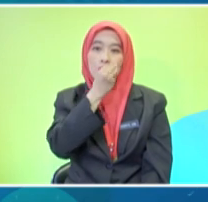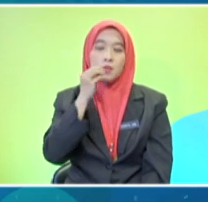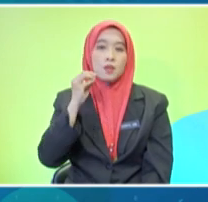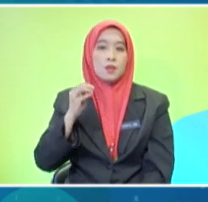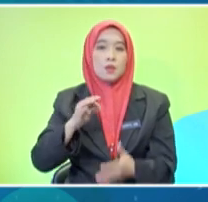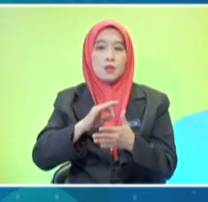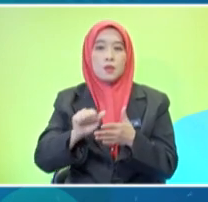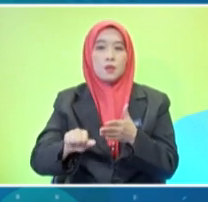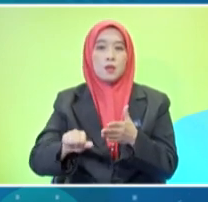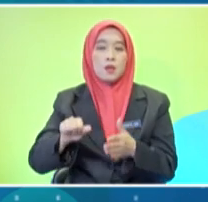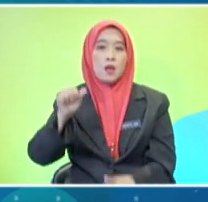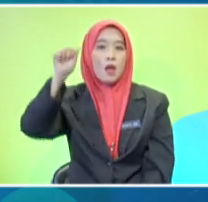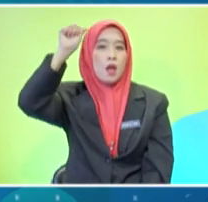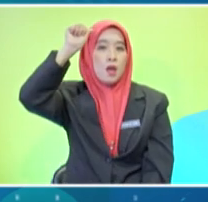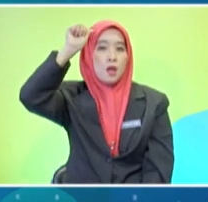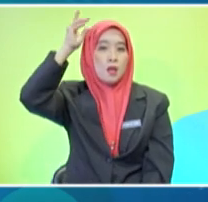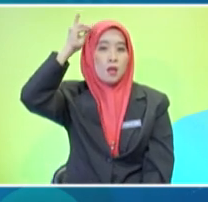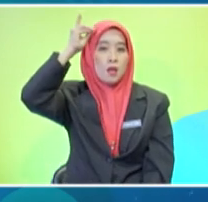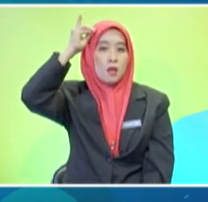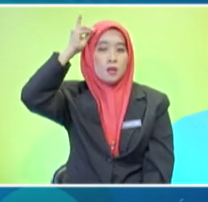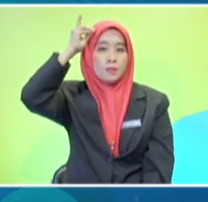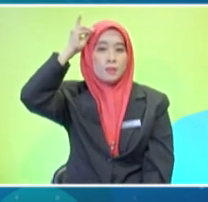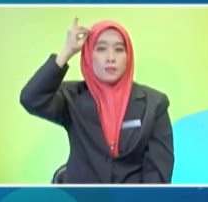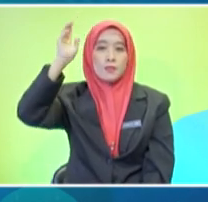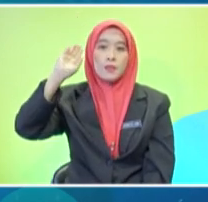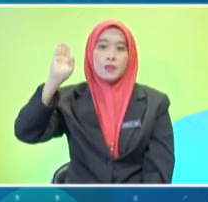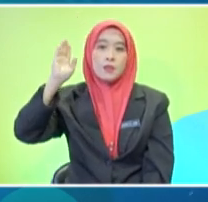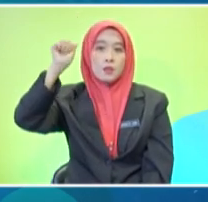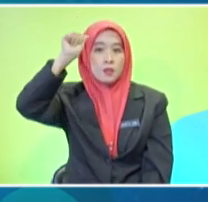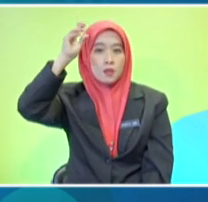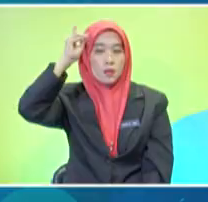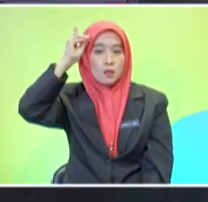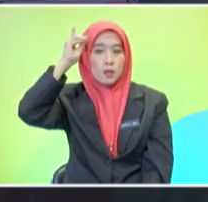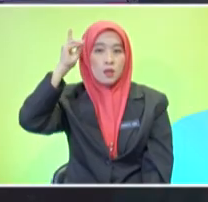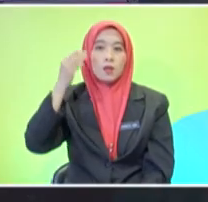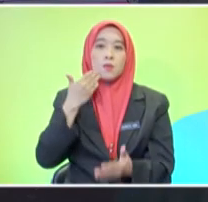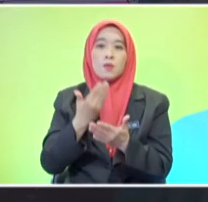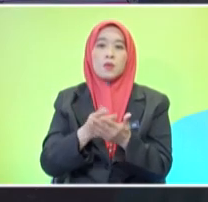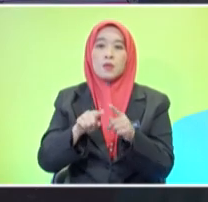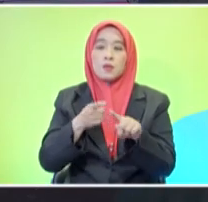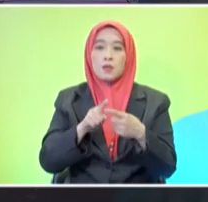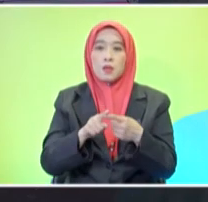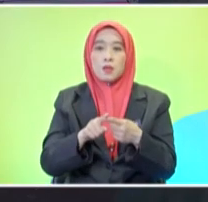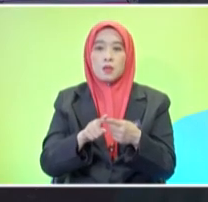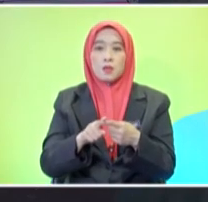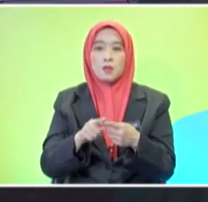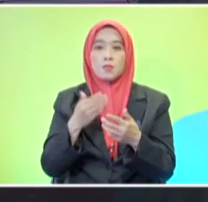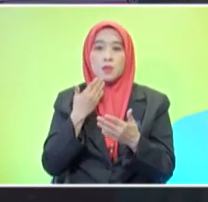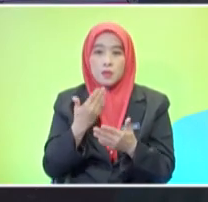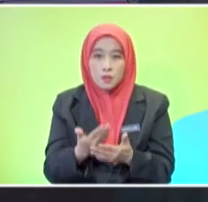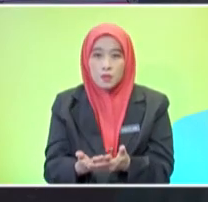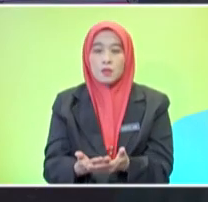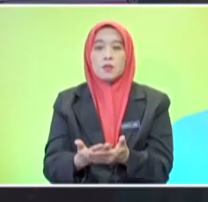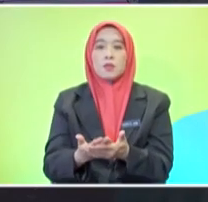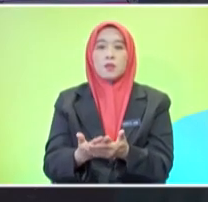finally, Adam Ferdaus. Hello, Adam. All right, friends, thanks for being with us here today to learn together.